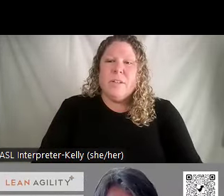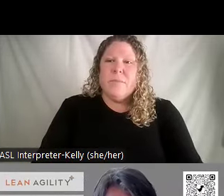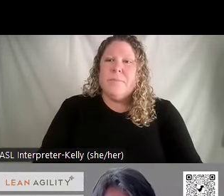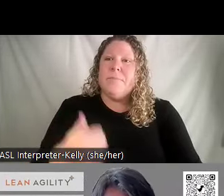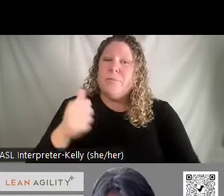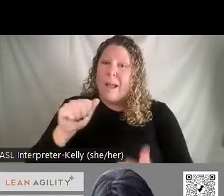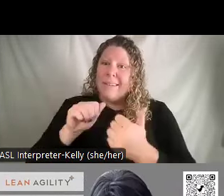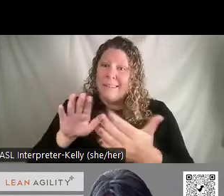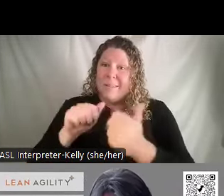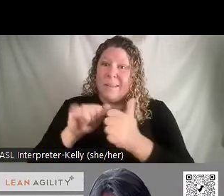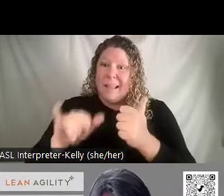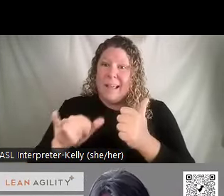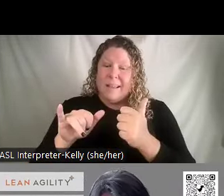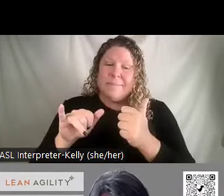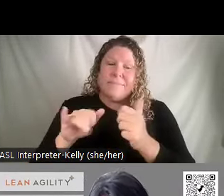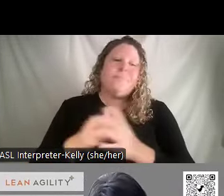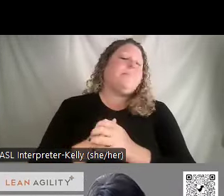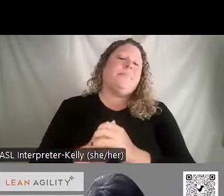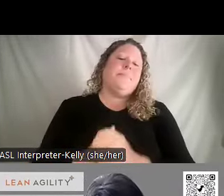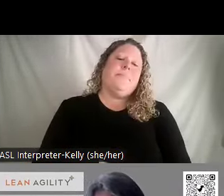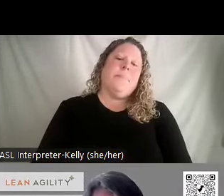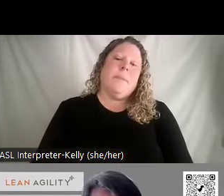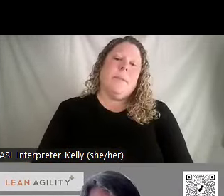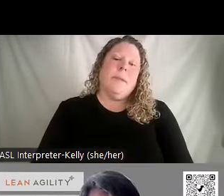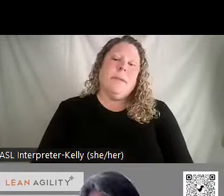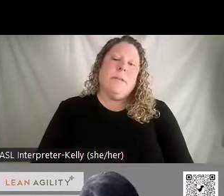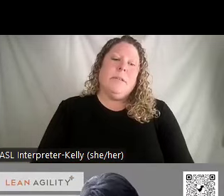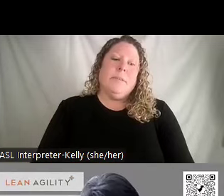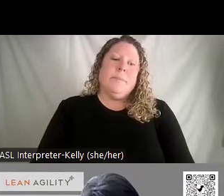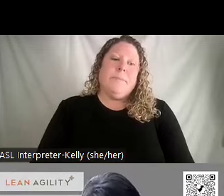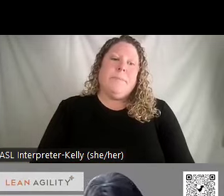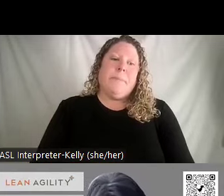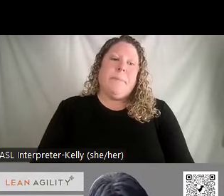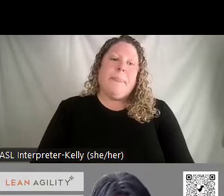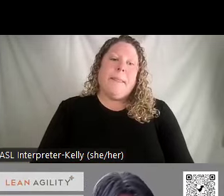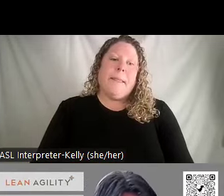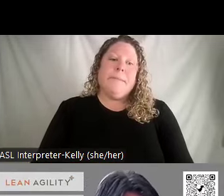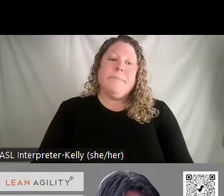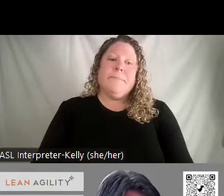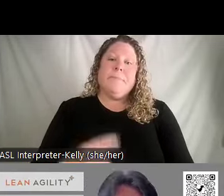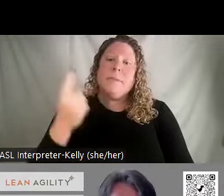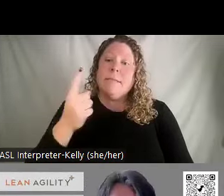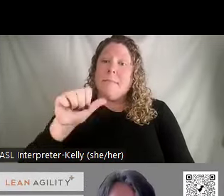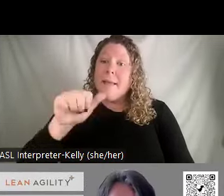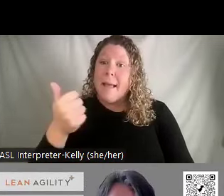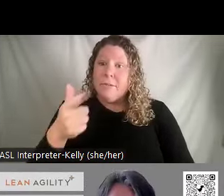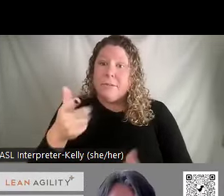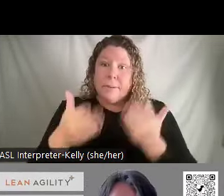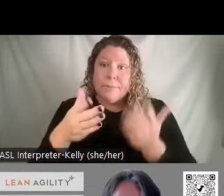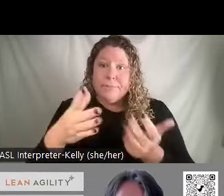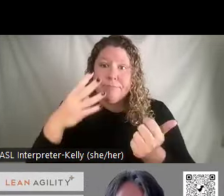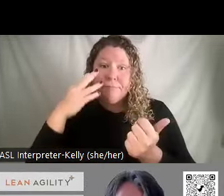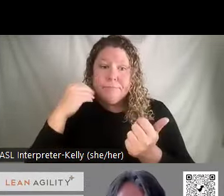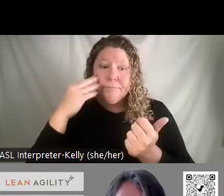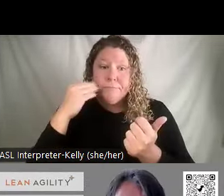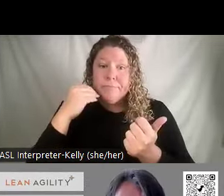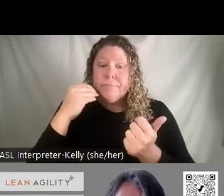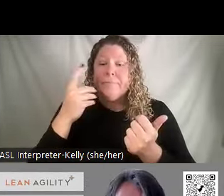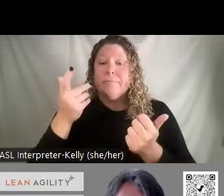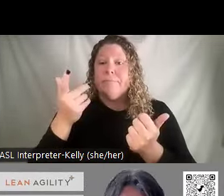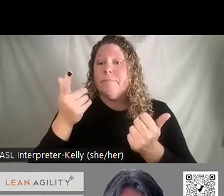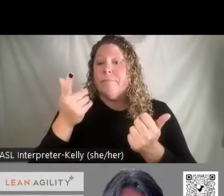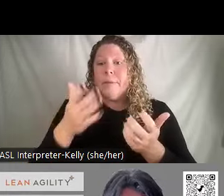front and proactively. Now, something else you might experience as a change agent is that you don't have authority. You can't just say this